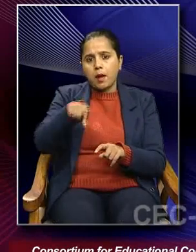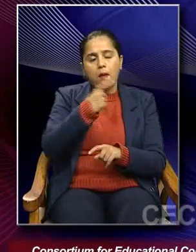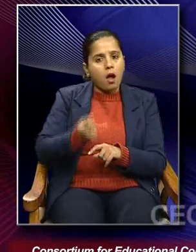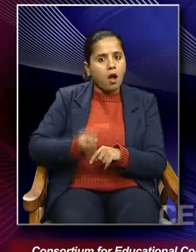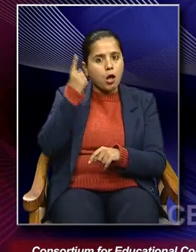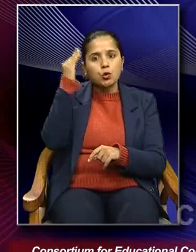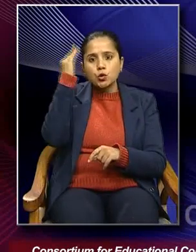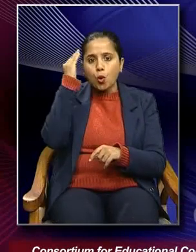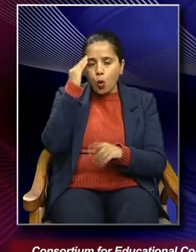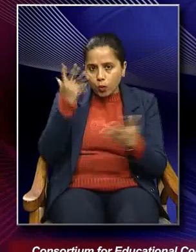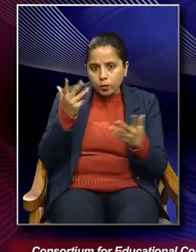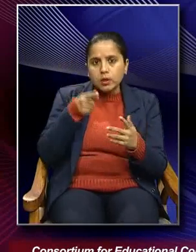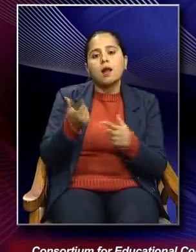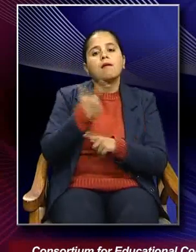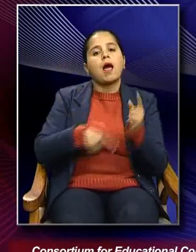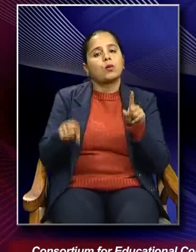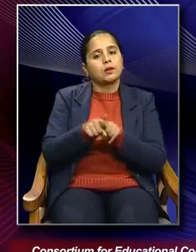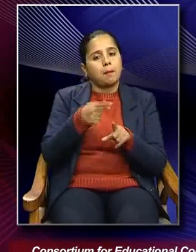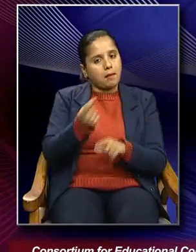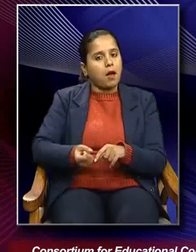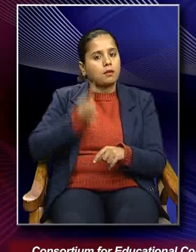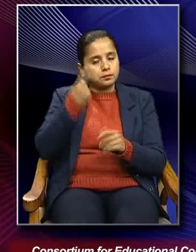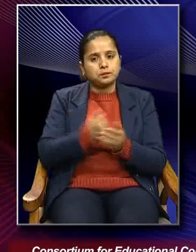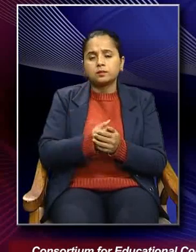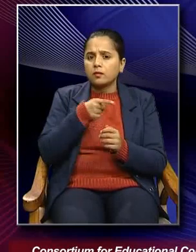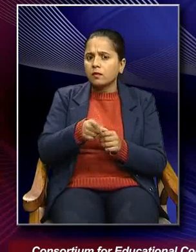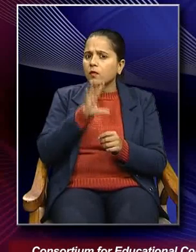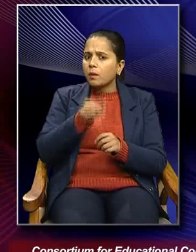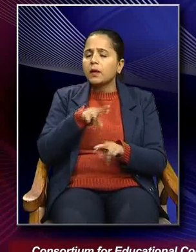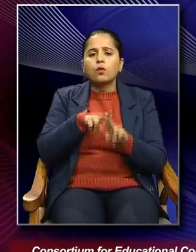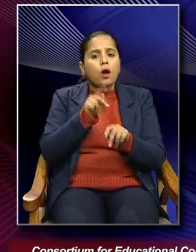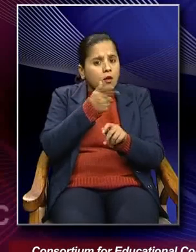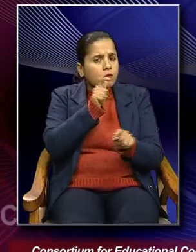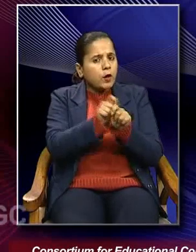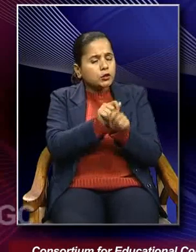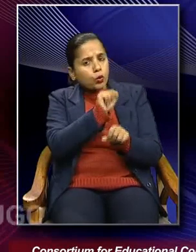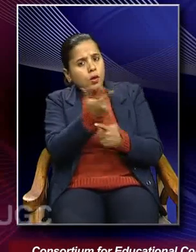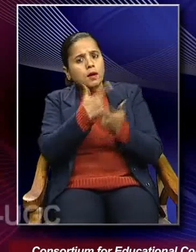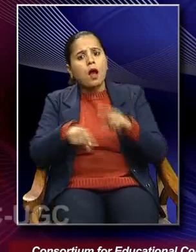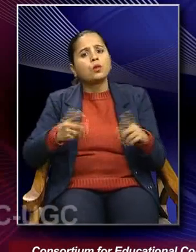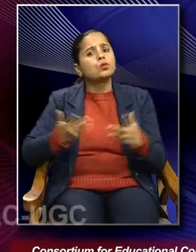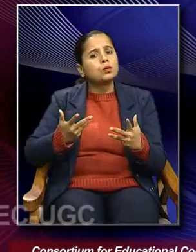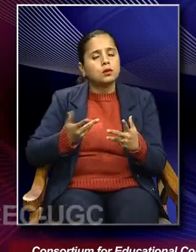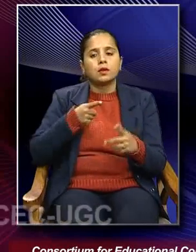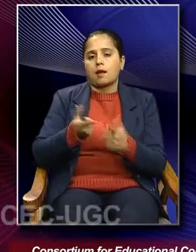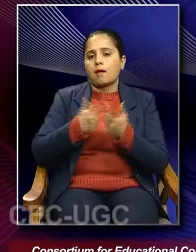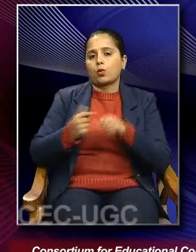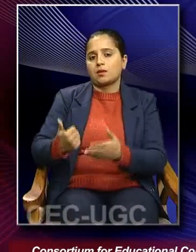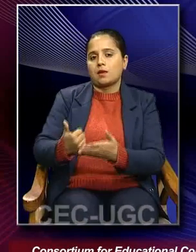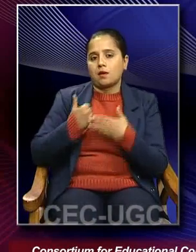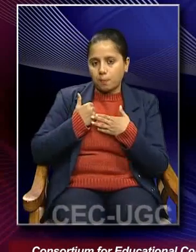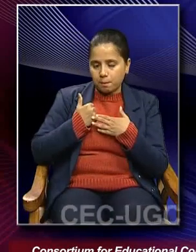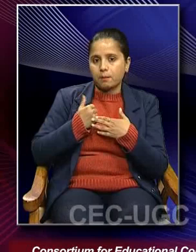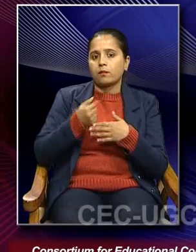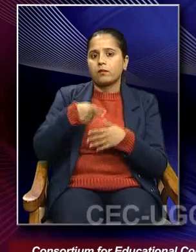understand knowledge through language. What is the function of language? Language helps